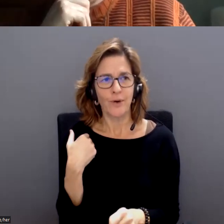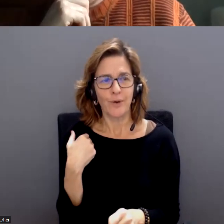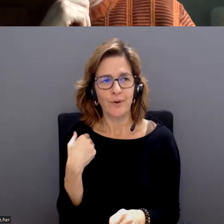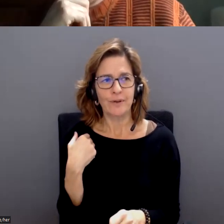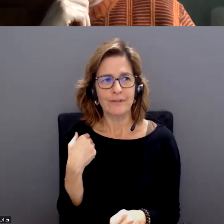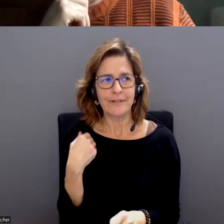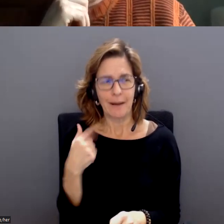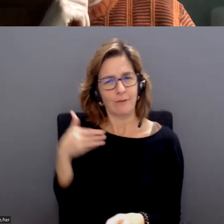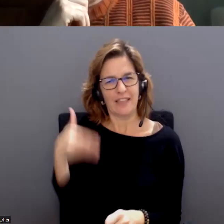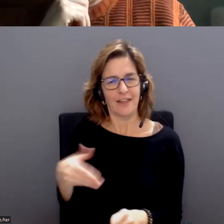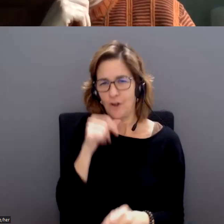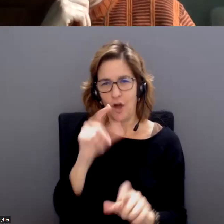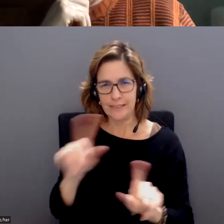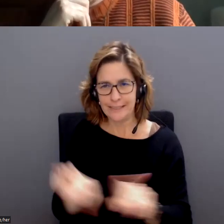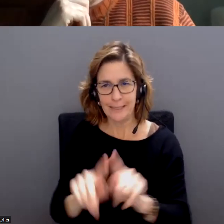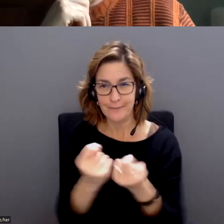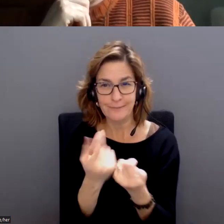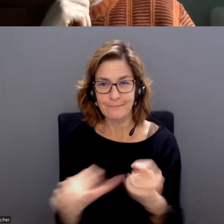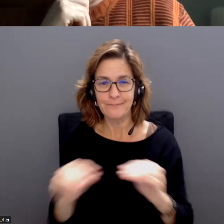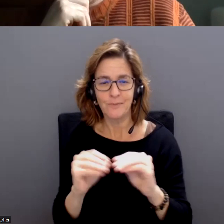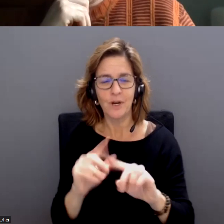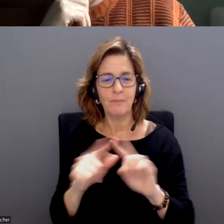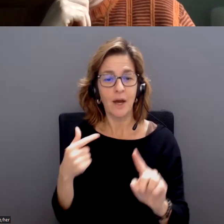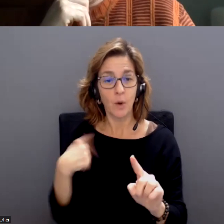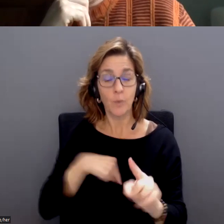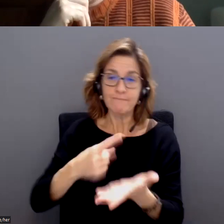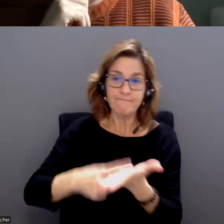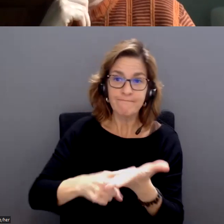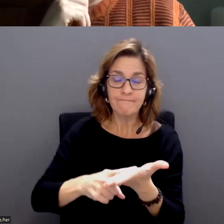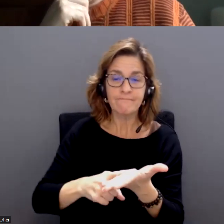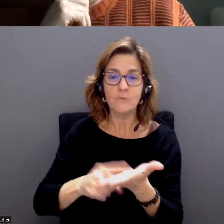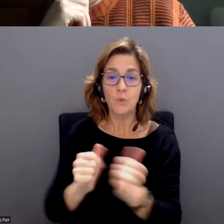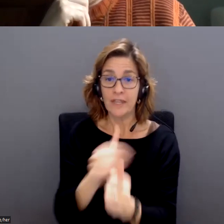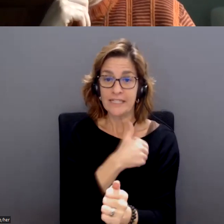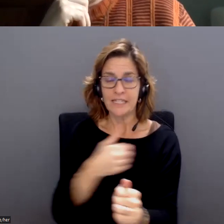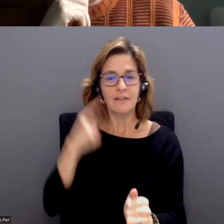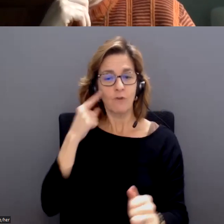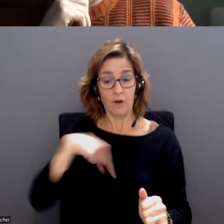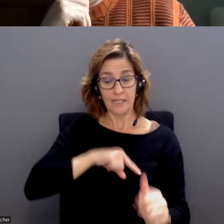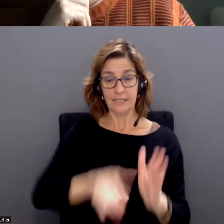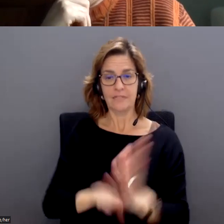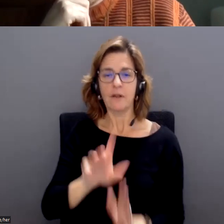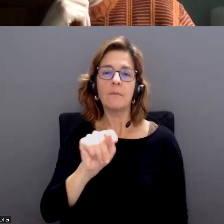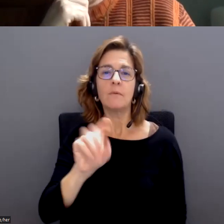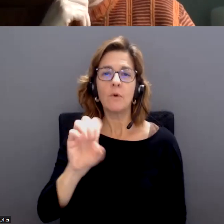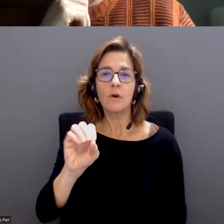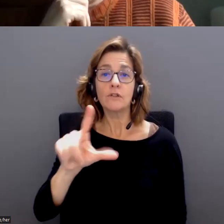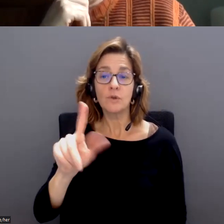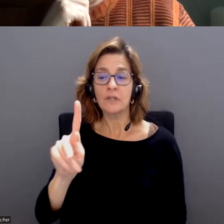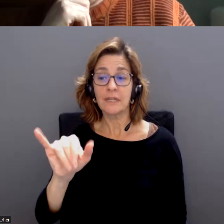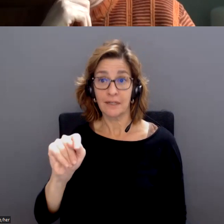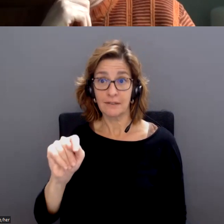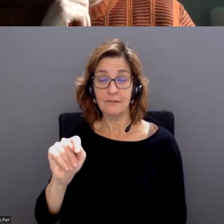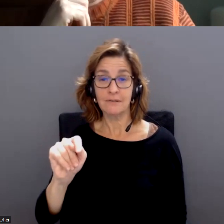anymore, we were having conversations with the city around creating a toolkit. Then we had some focus groups with